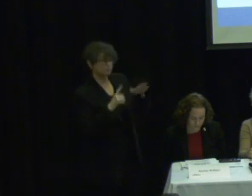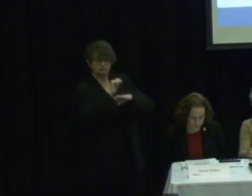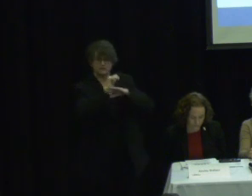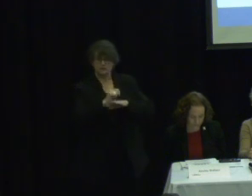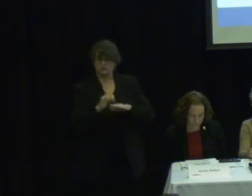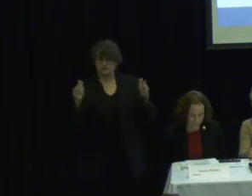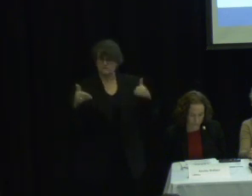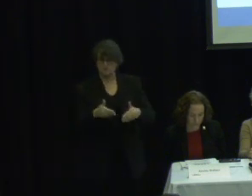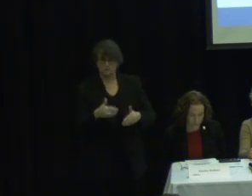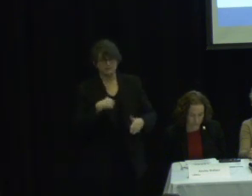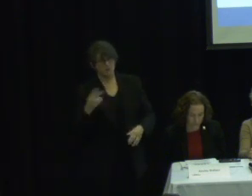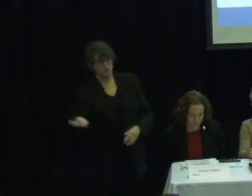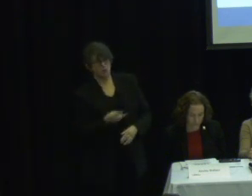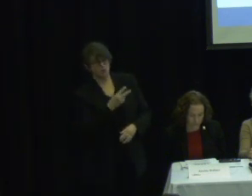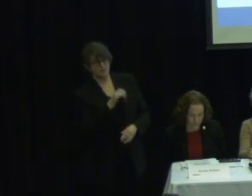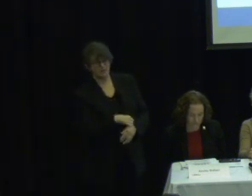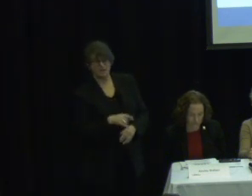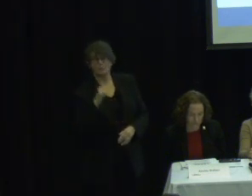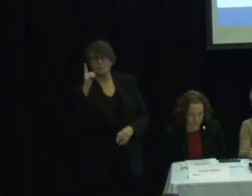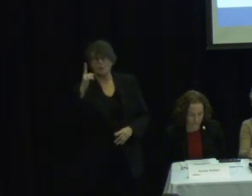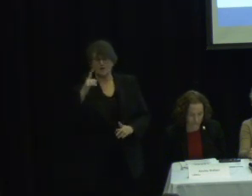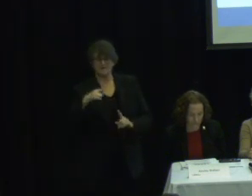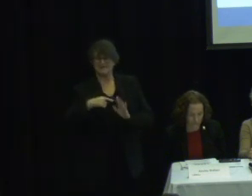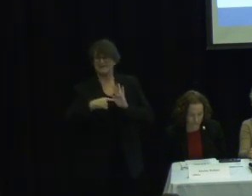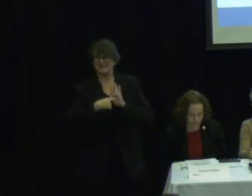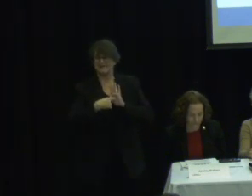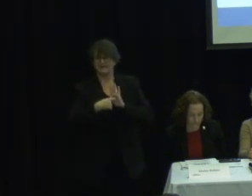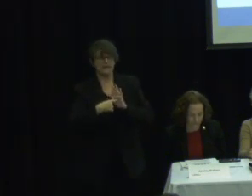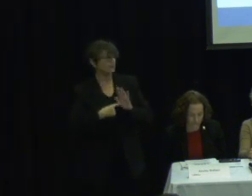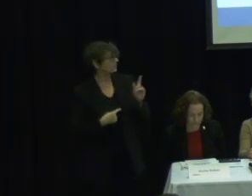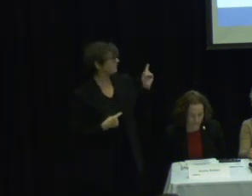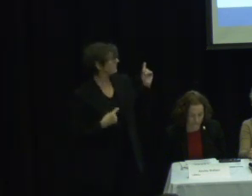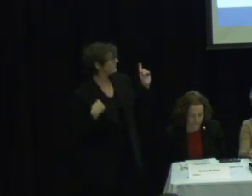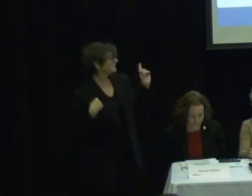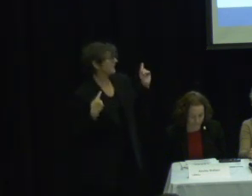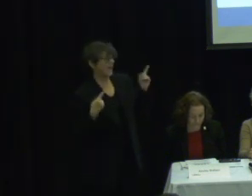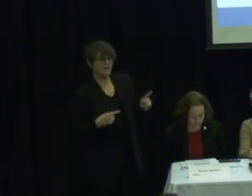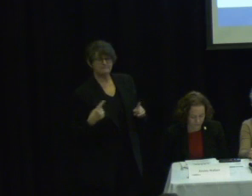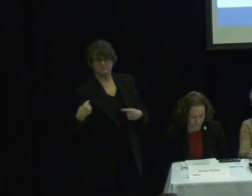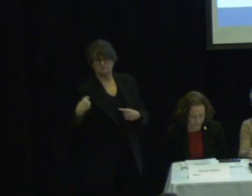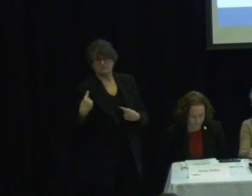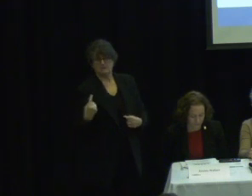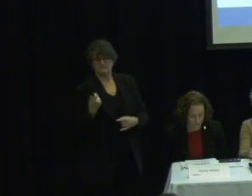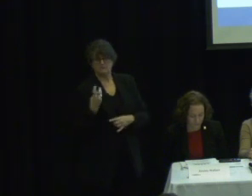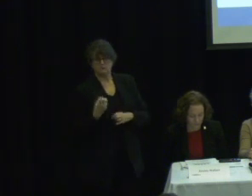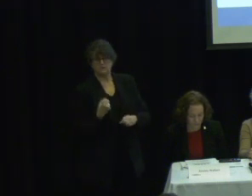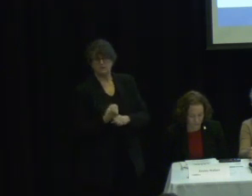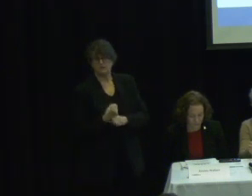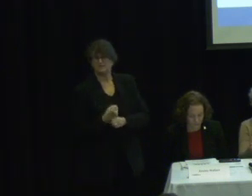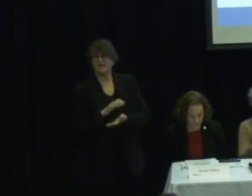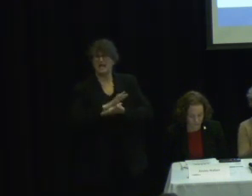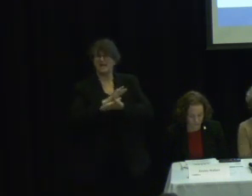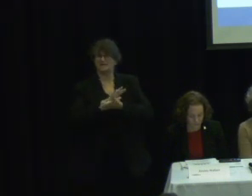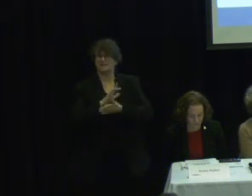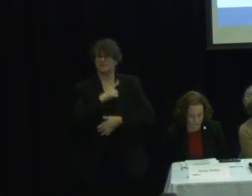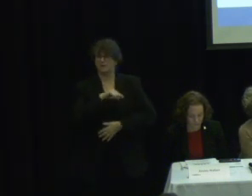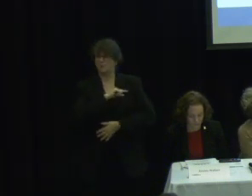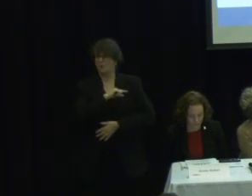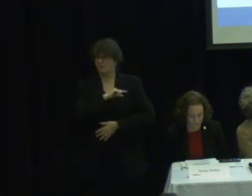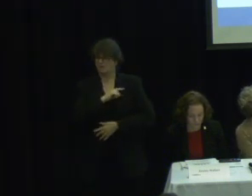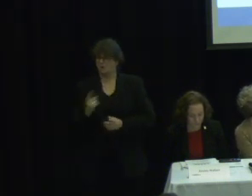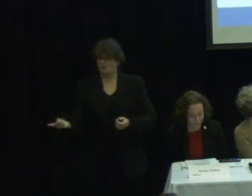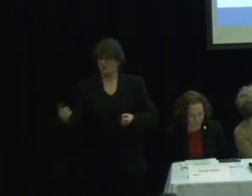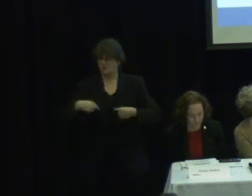admit to that. So it's only one indicator. But this is what's happened in the last few years on academic quality coming into the camp, coming into